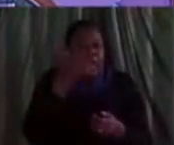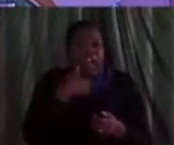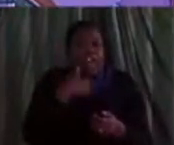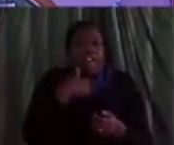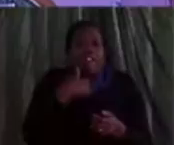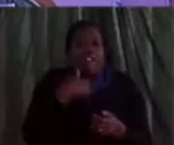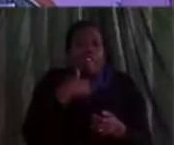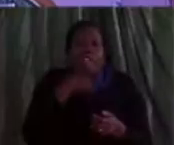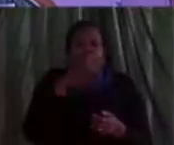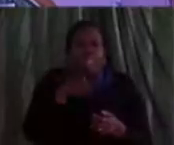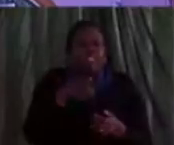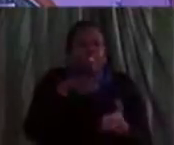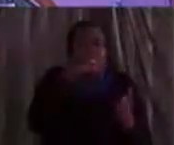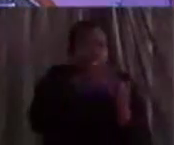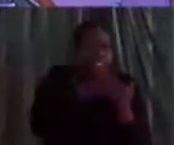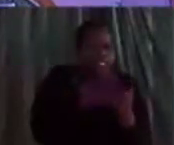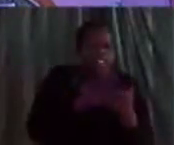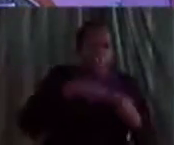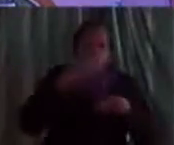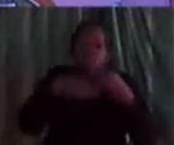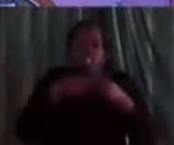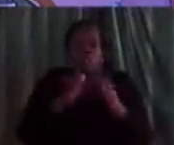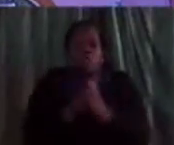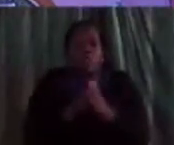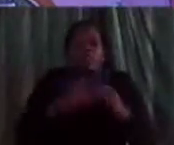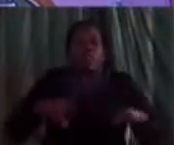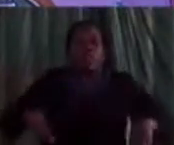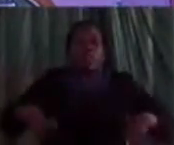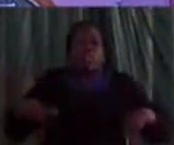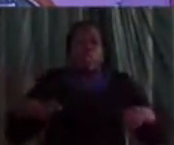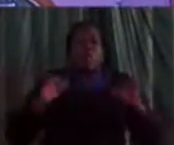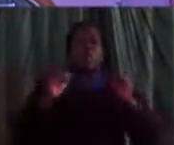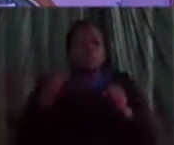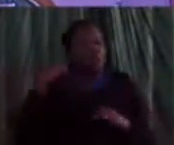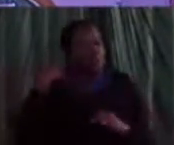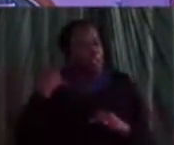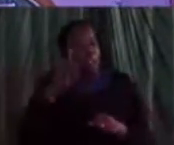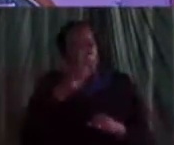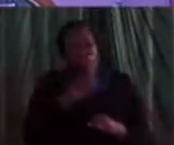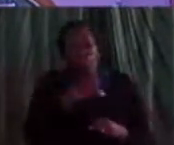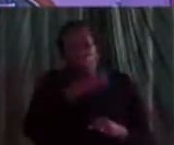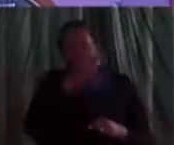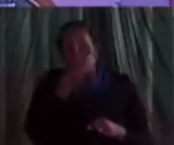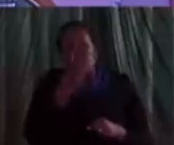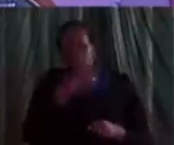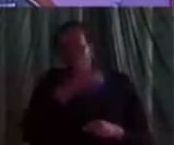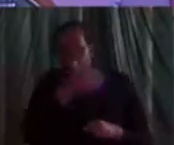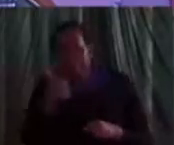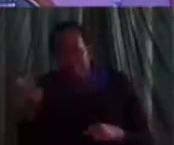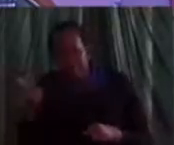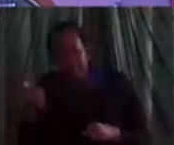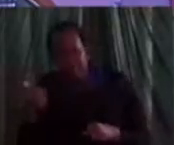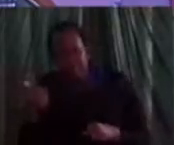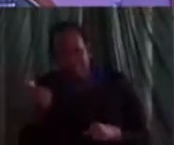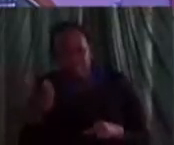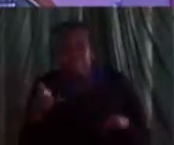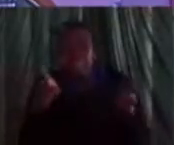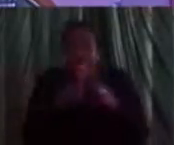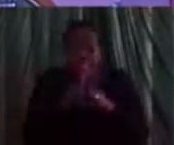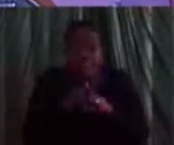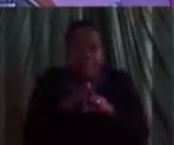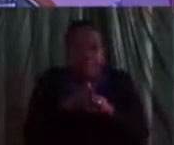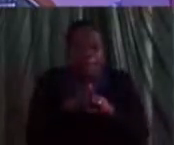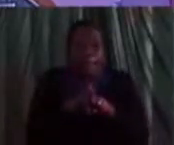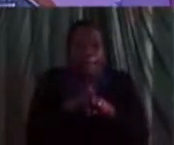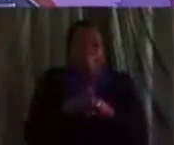2019 is alive. So we could be bordering on one or two things. Although sub judice has been used as an excuse